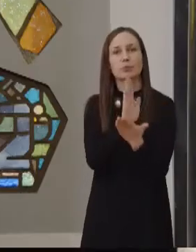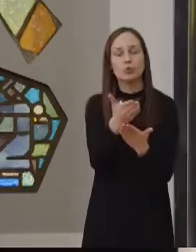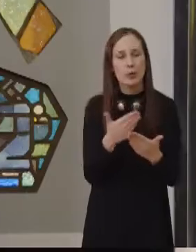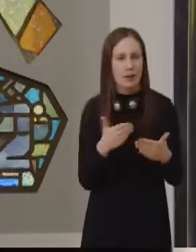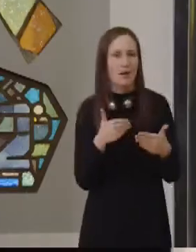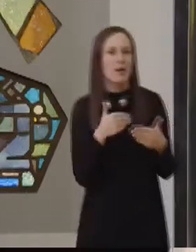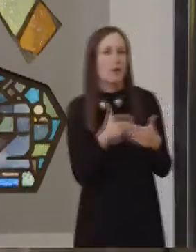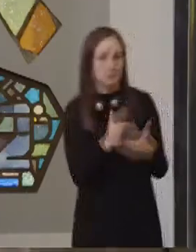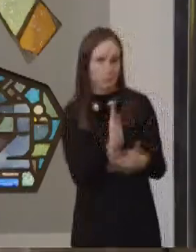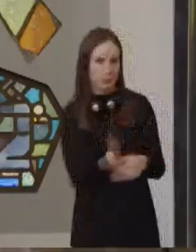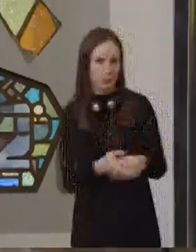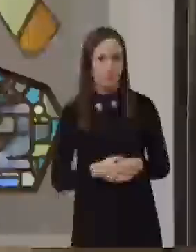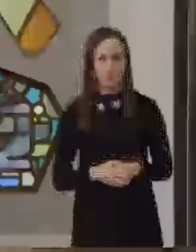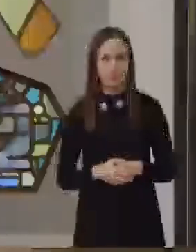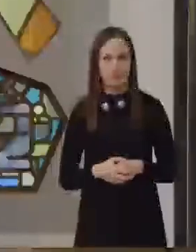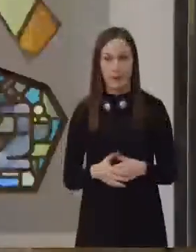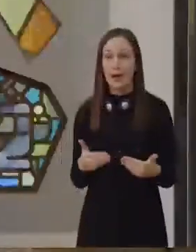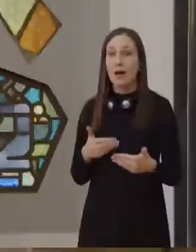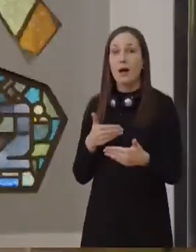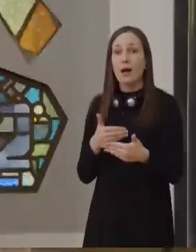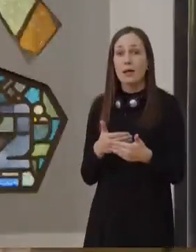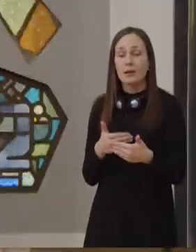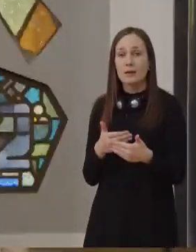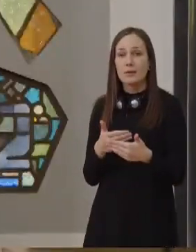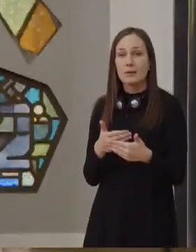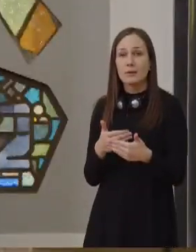on partnership is included on the agenda?